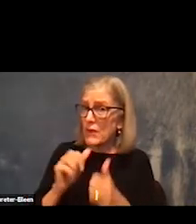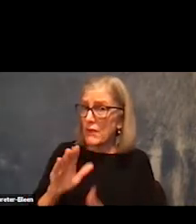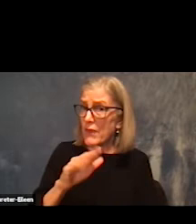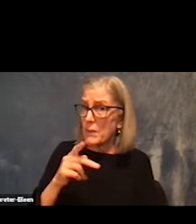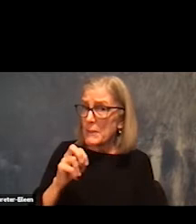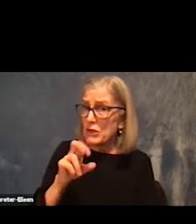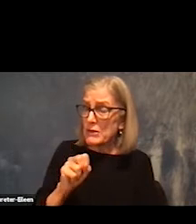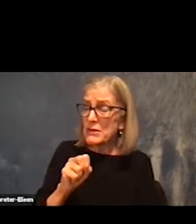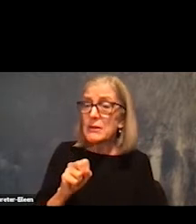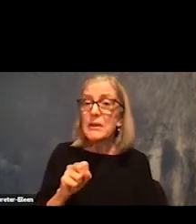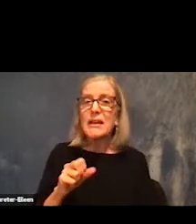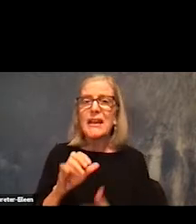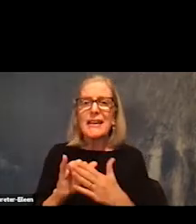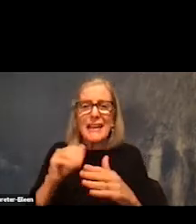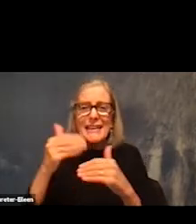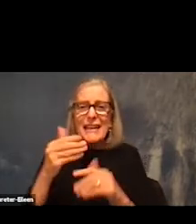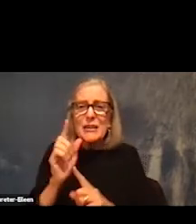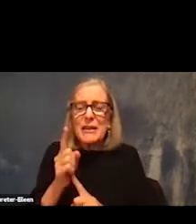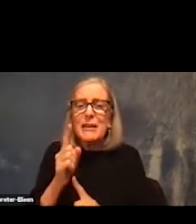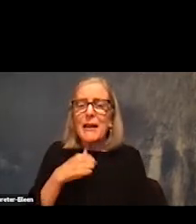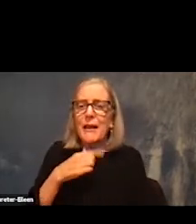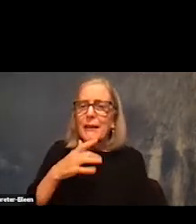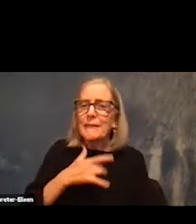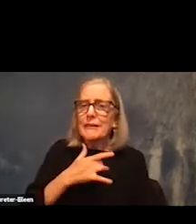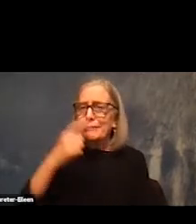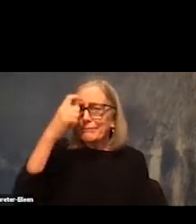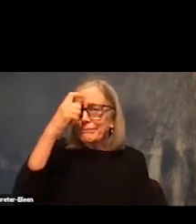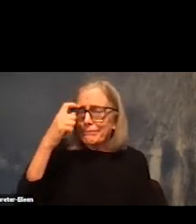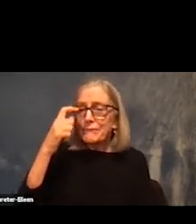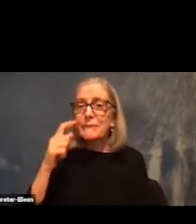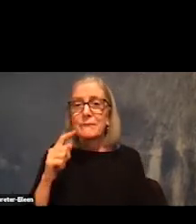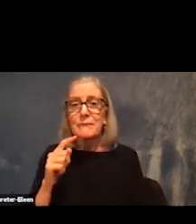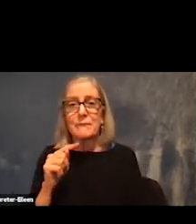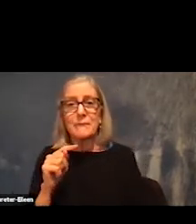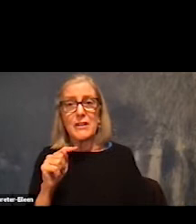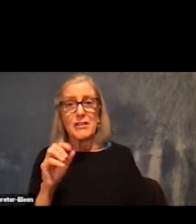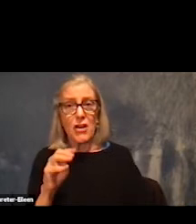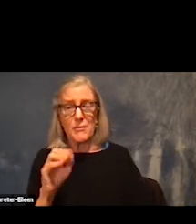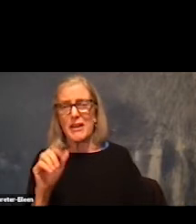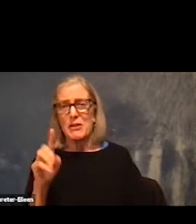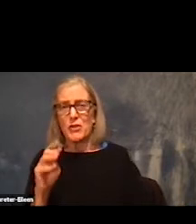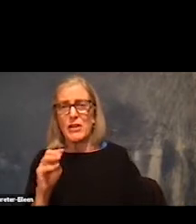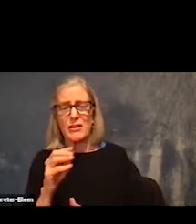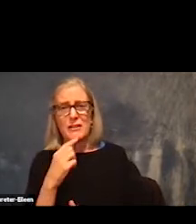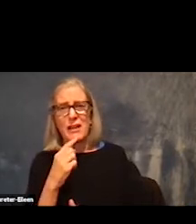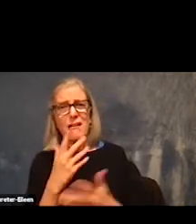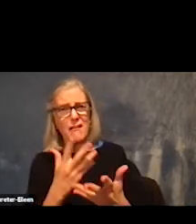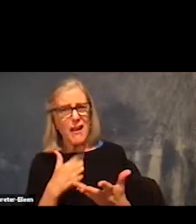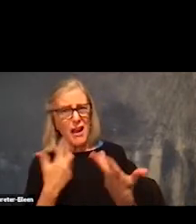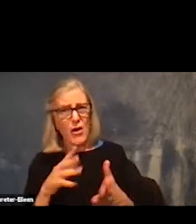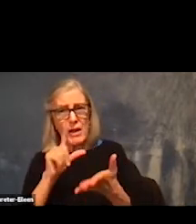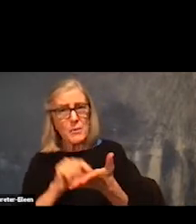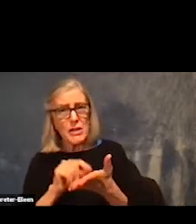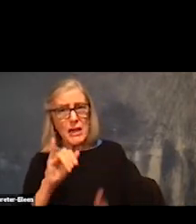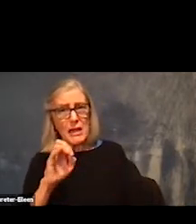strongly imprinted in my memory. Look, he said, I've already printed out this IEP for signatures. Are you asking for a